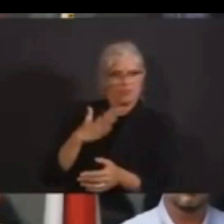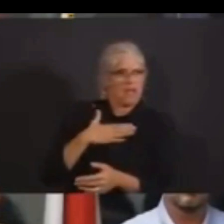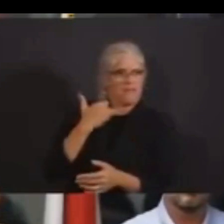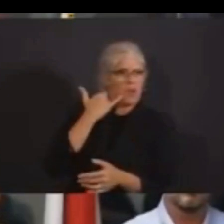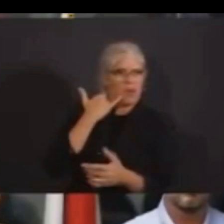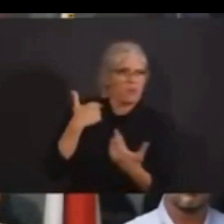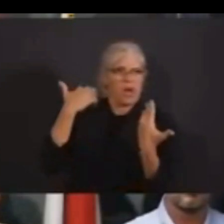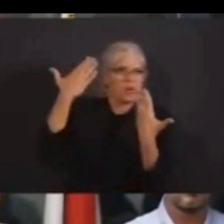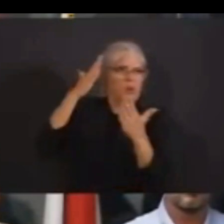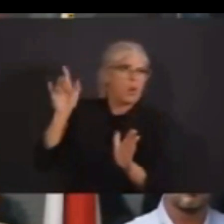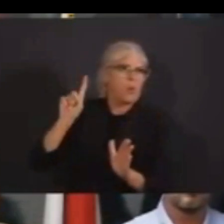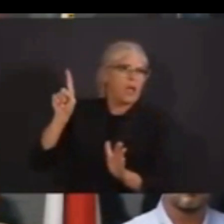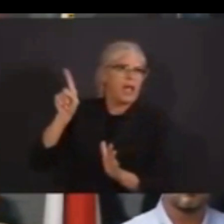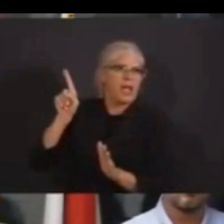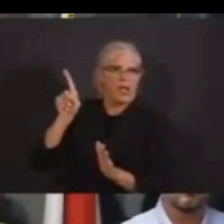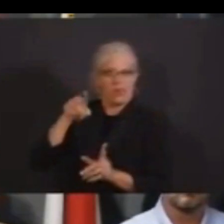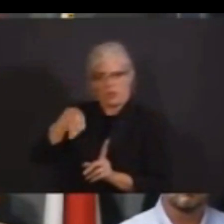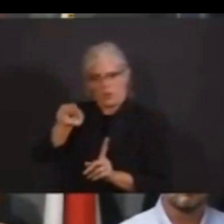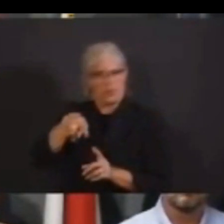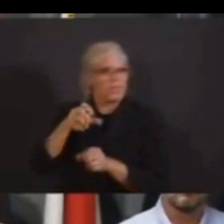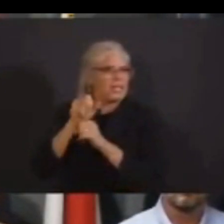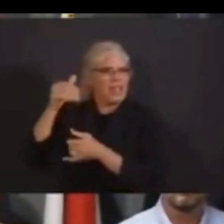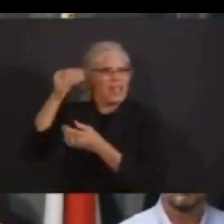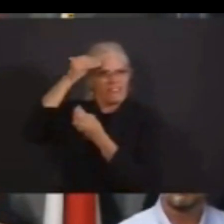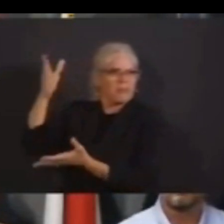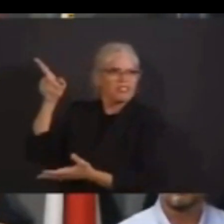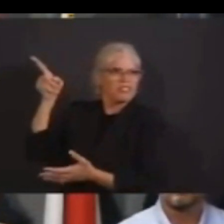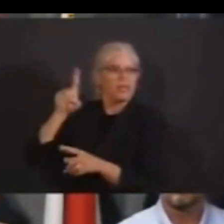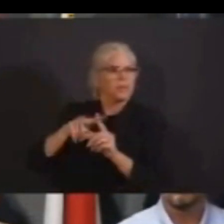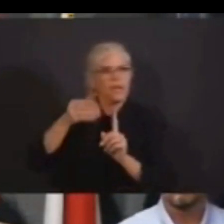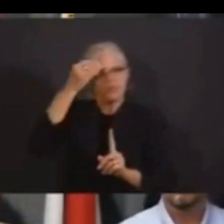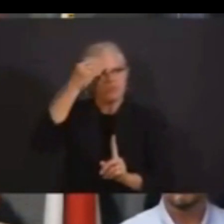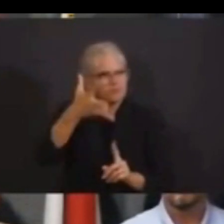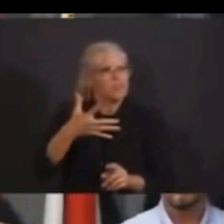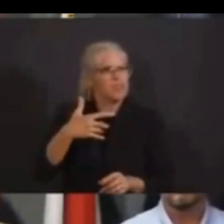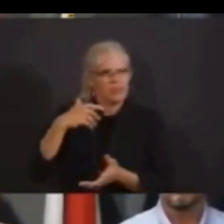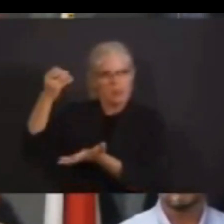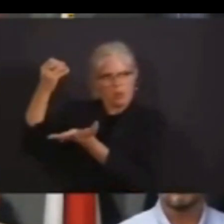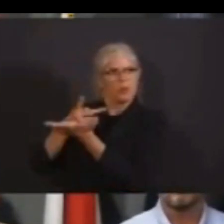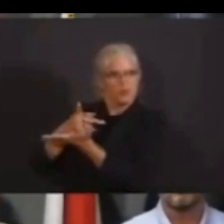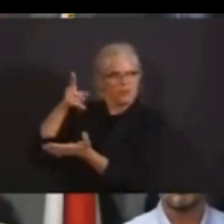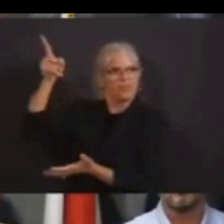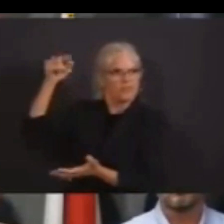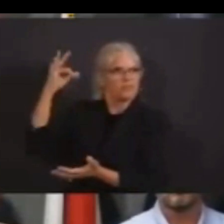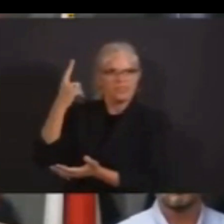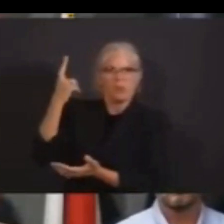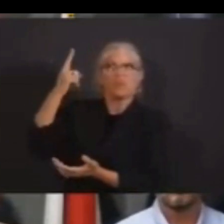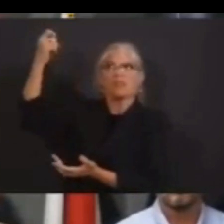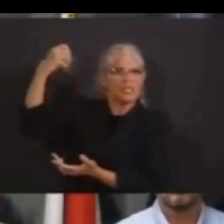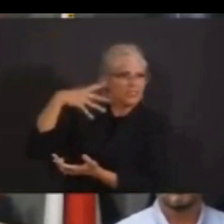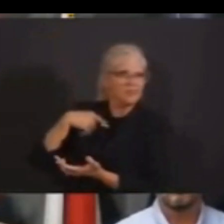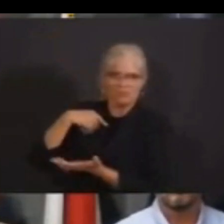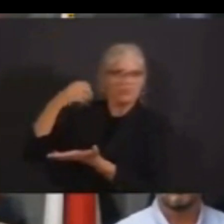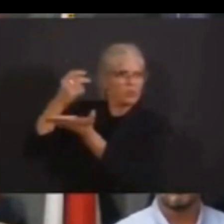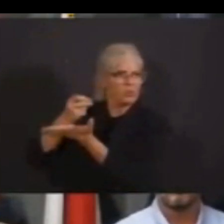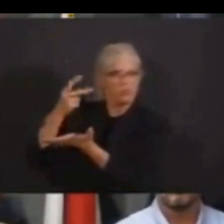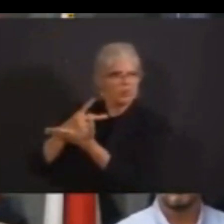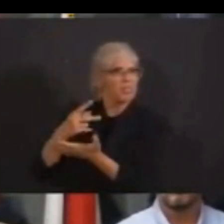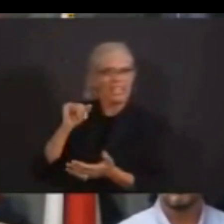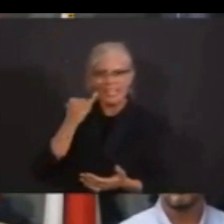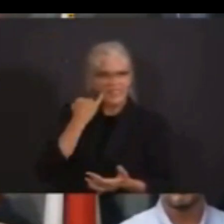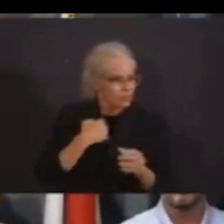they're getting that information. At the same time, we got the approvals that we need. If there's something else that we need, you know, I'll hop on the phone very